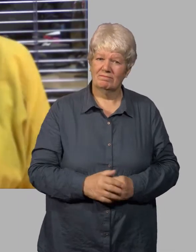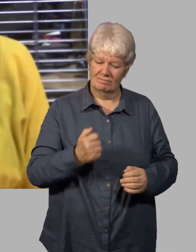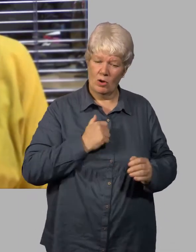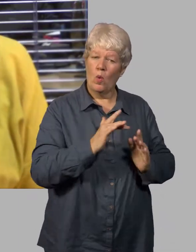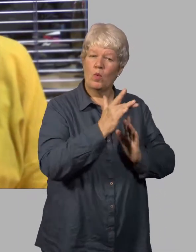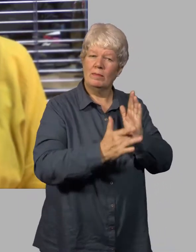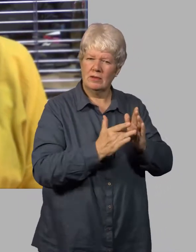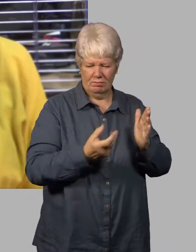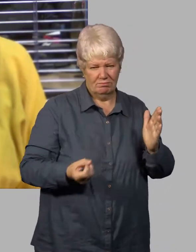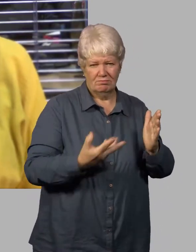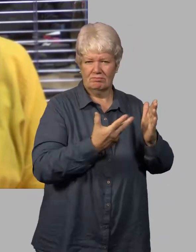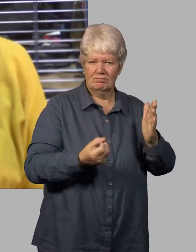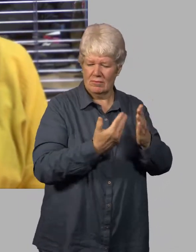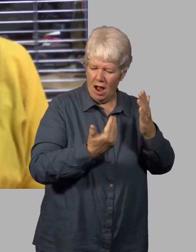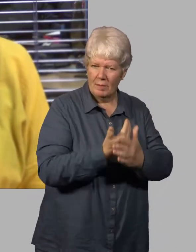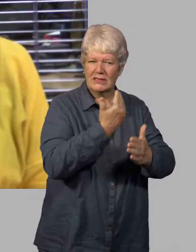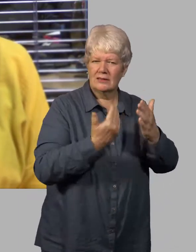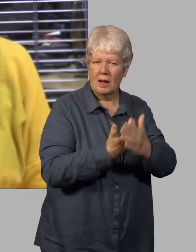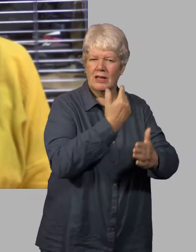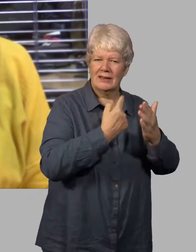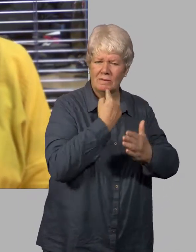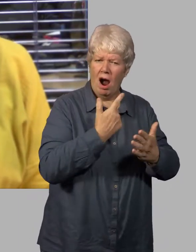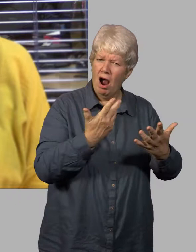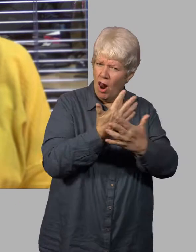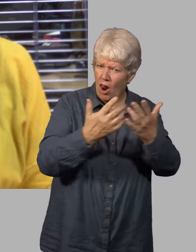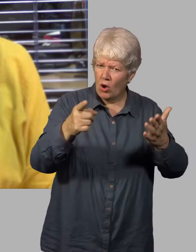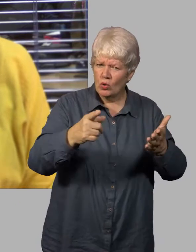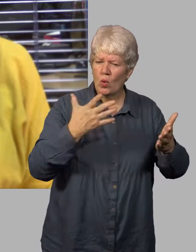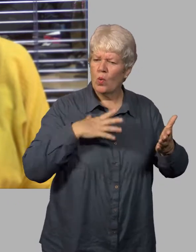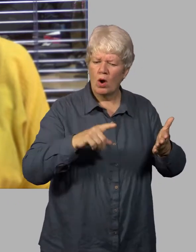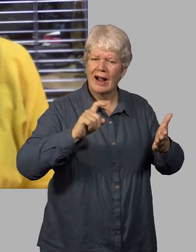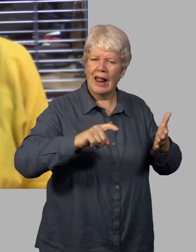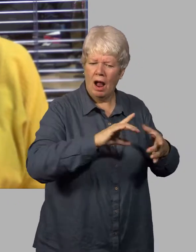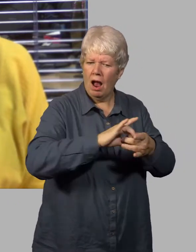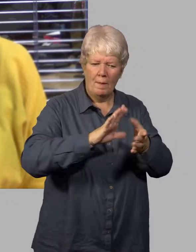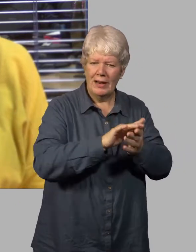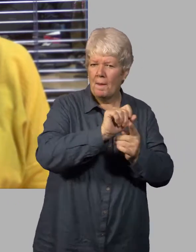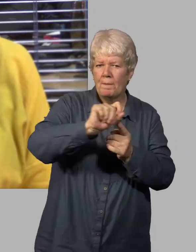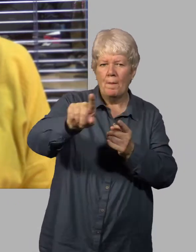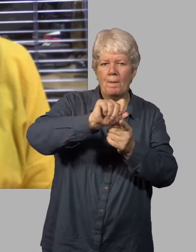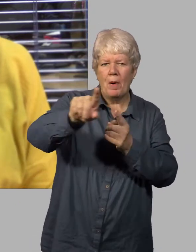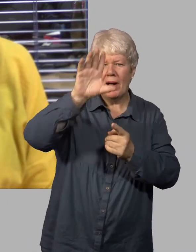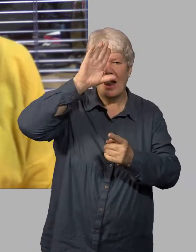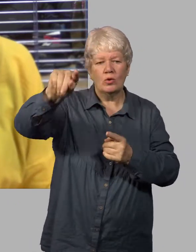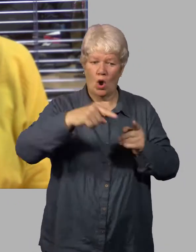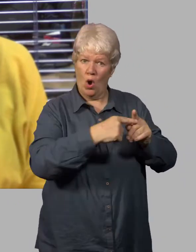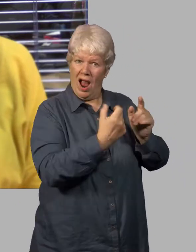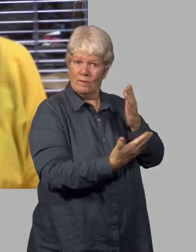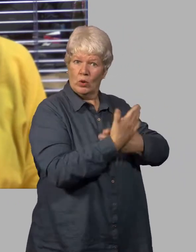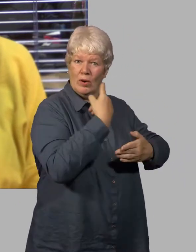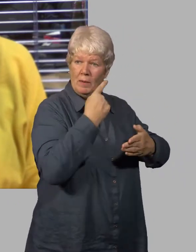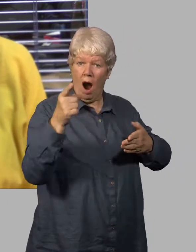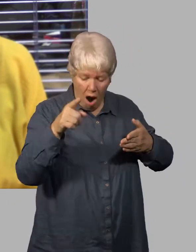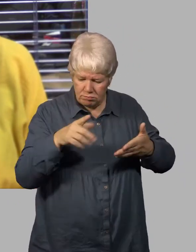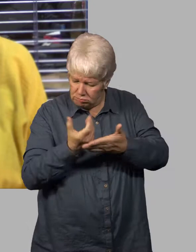We continue to regularly update the information available on the website, and we're delighted that so many of you have opted to receive regular alerts letting you know